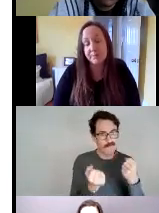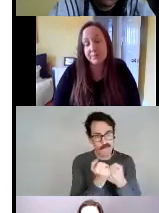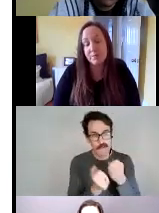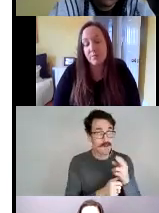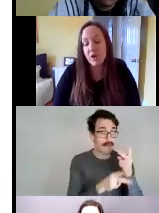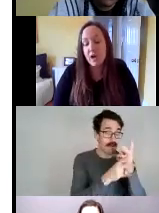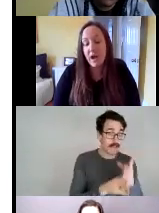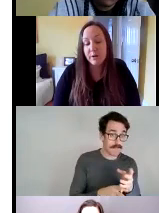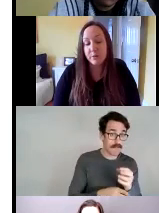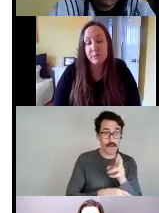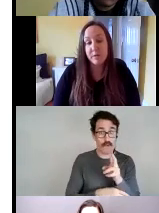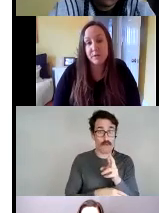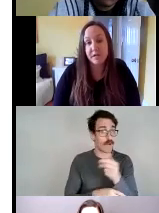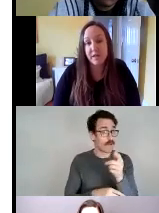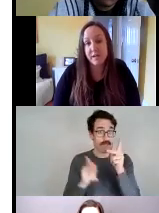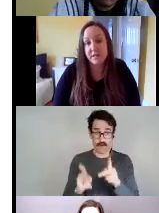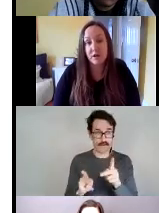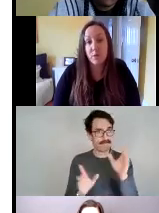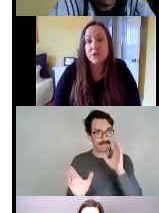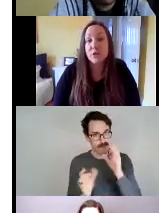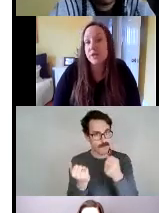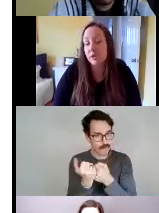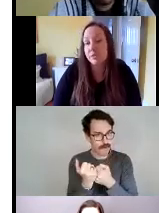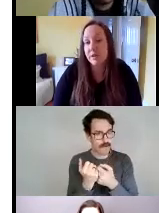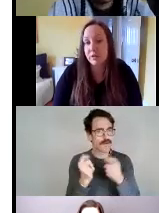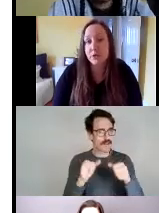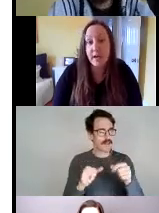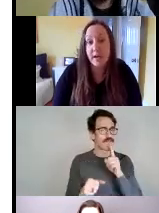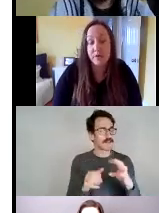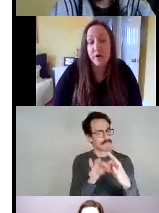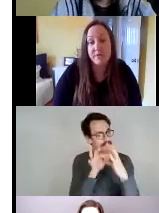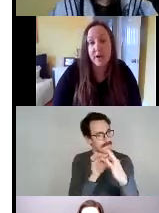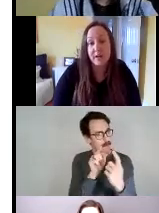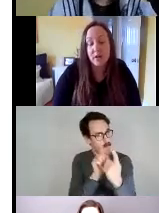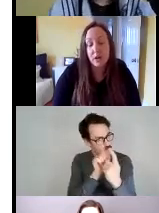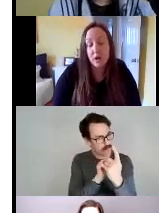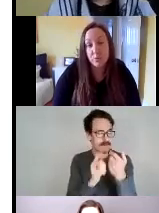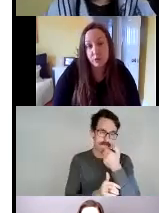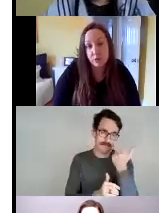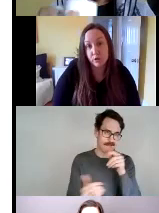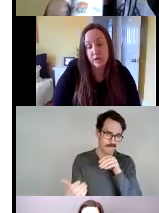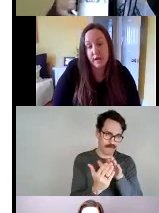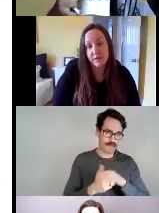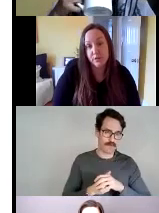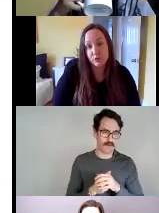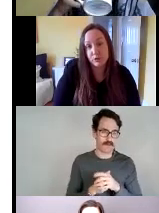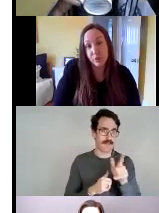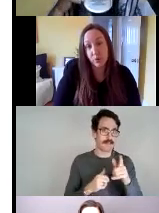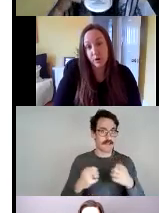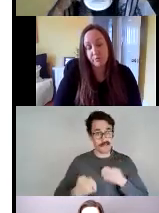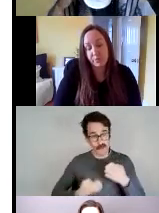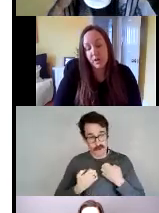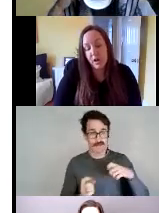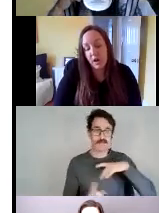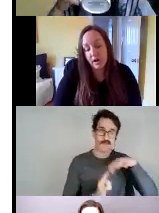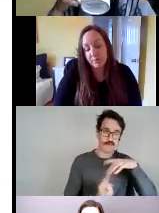support, and really be able to connect on a one-to-one sort of level to, again, provide that emotional and social